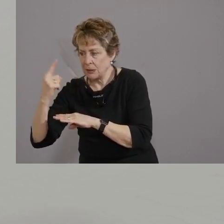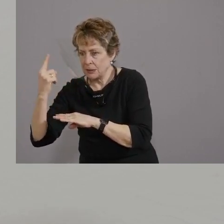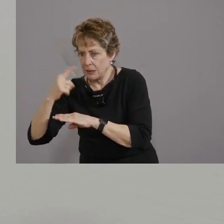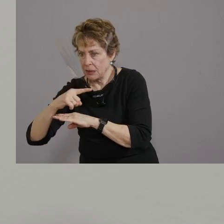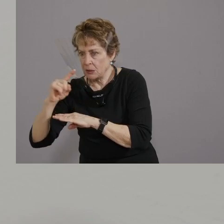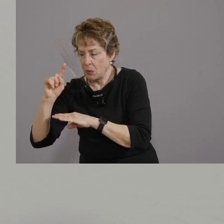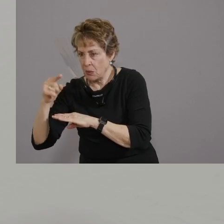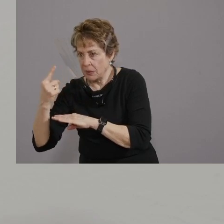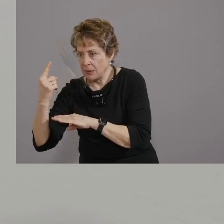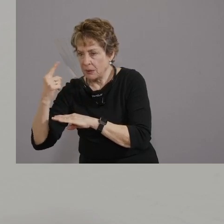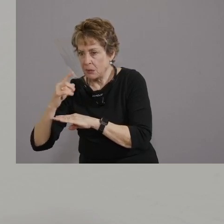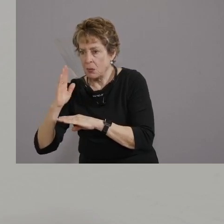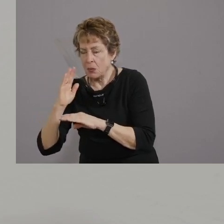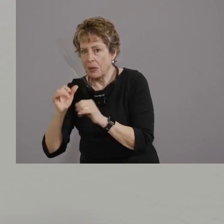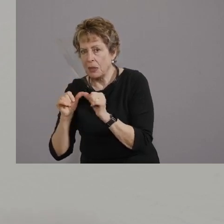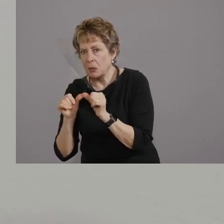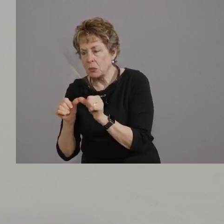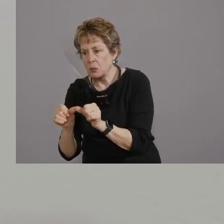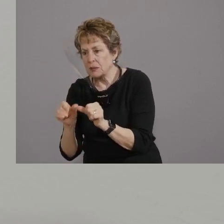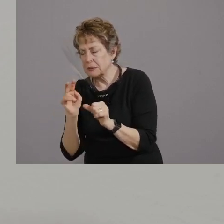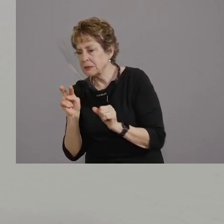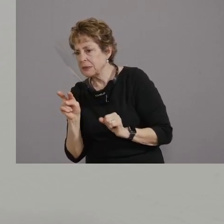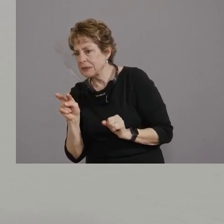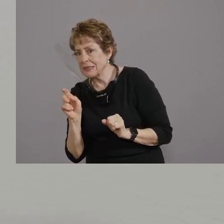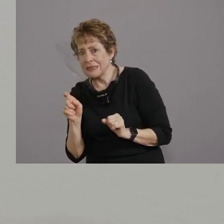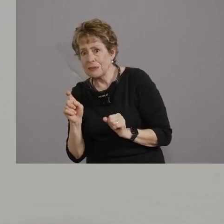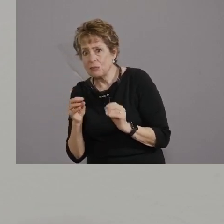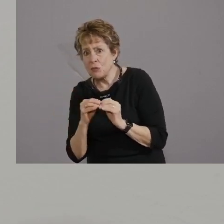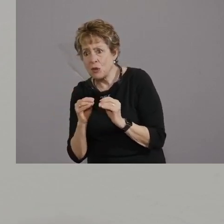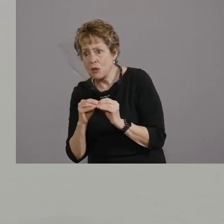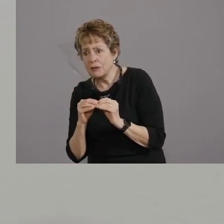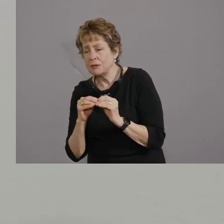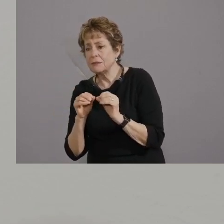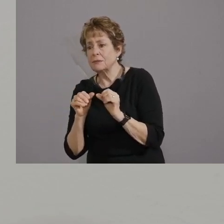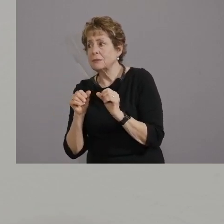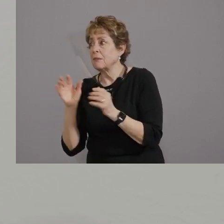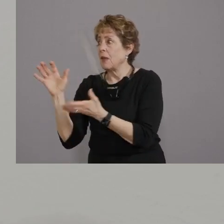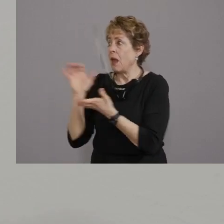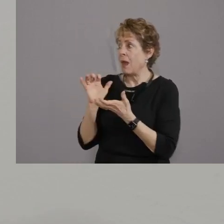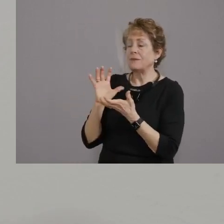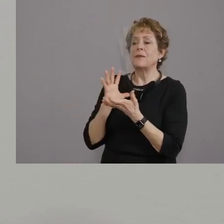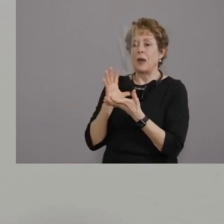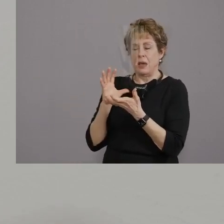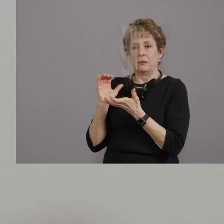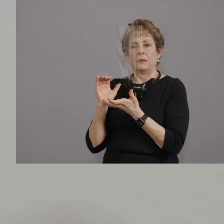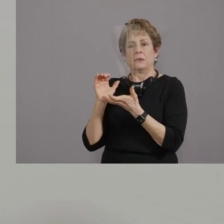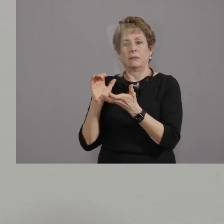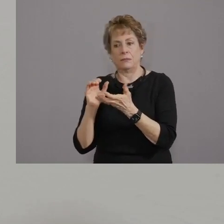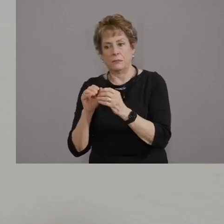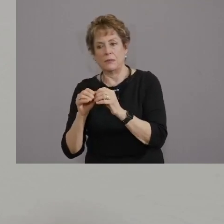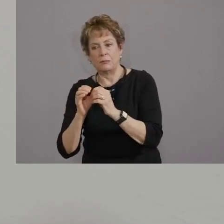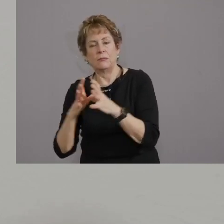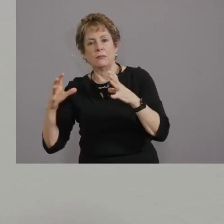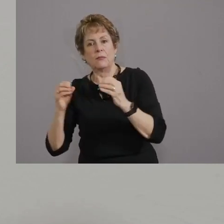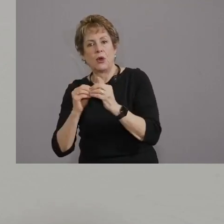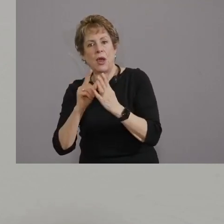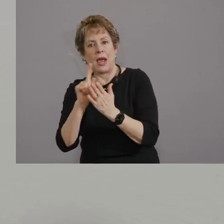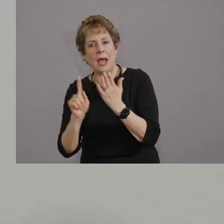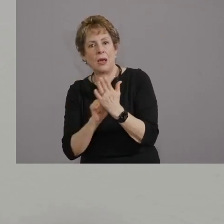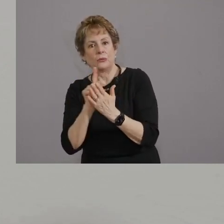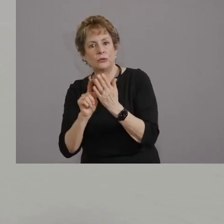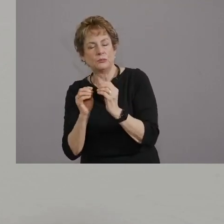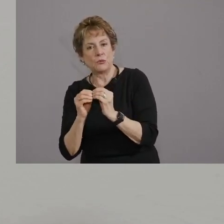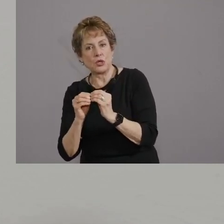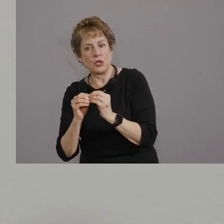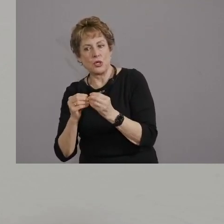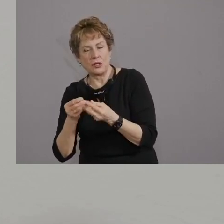get more vaccine and we have the ability to expand that site 24/7, we will be doing that, because we built State Farm Stadium to be